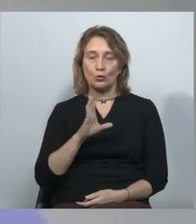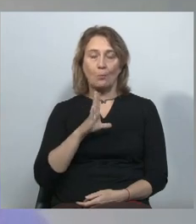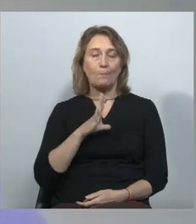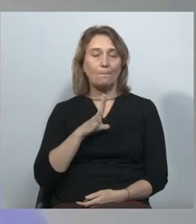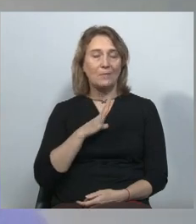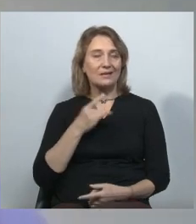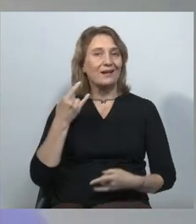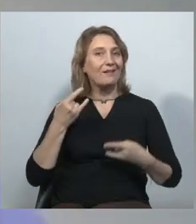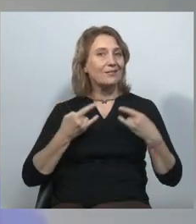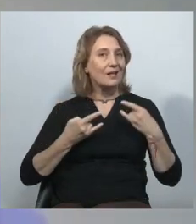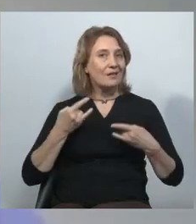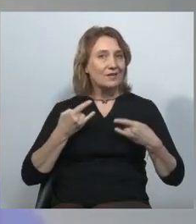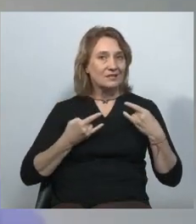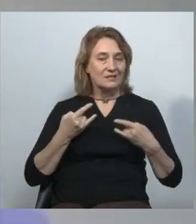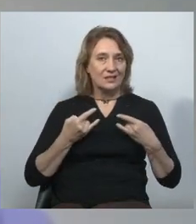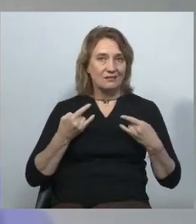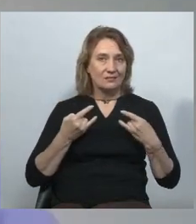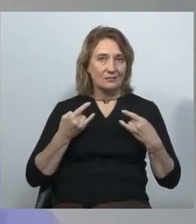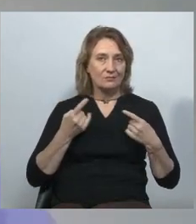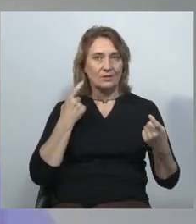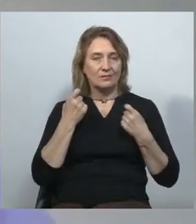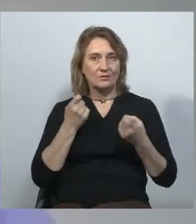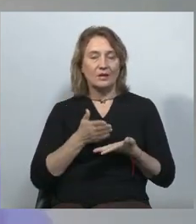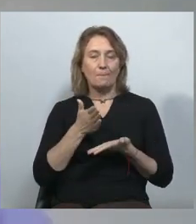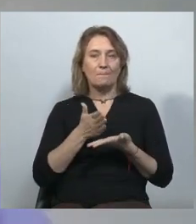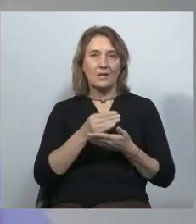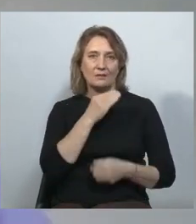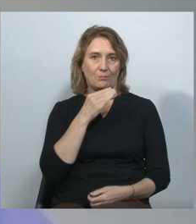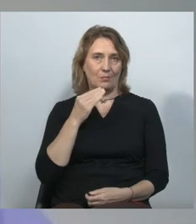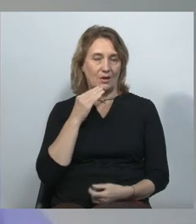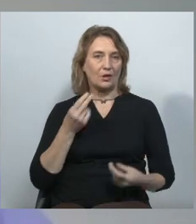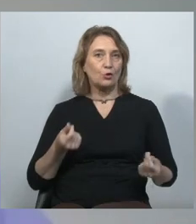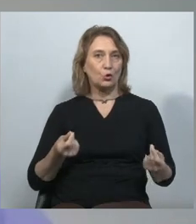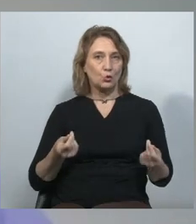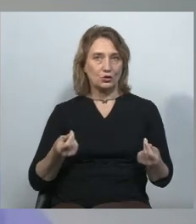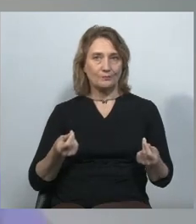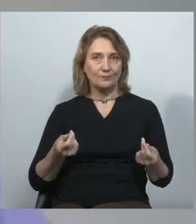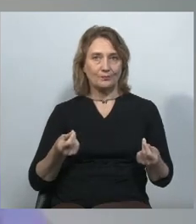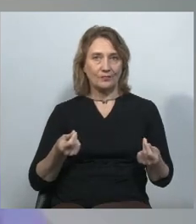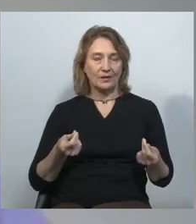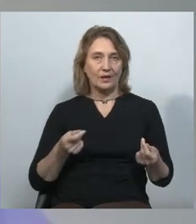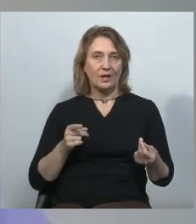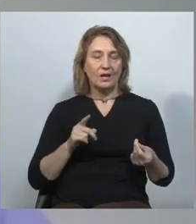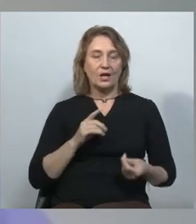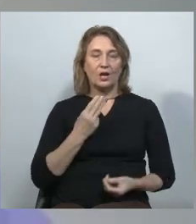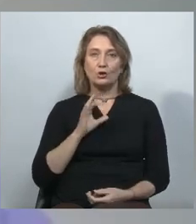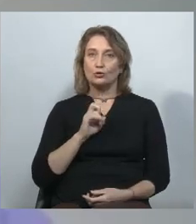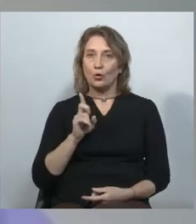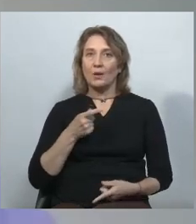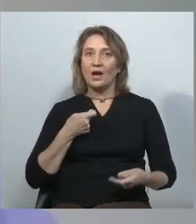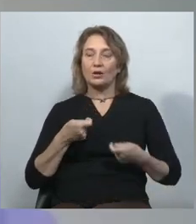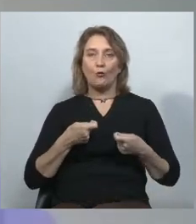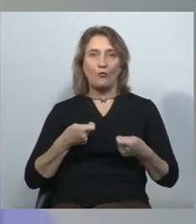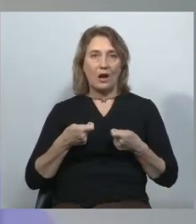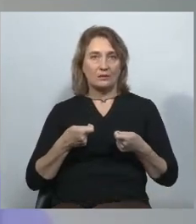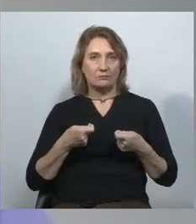I mean, in order to be a TV channel, you had to have a lot of money, for example.